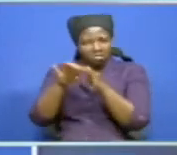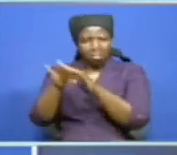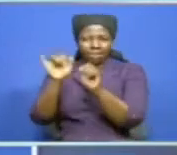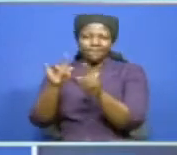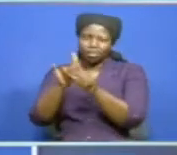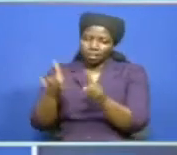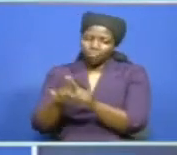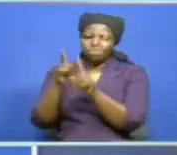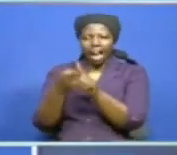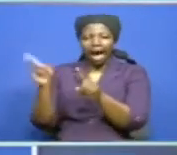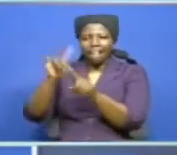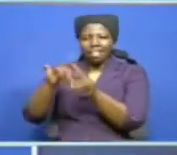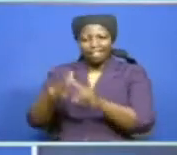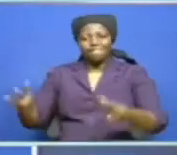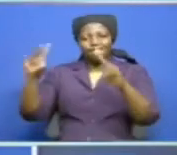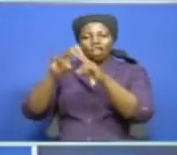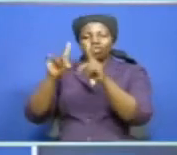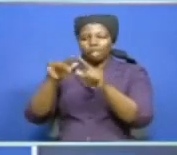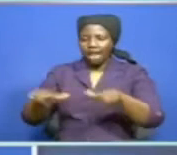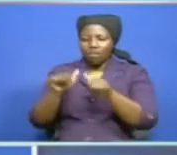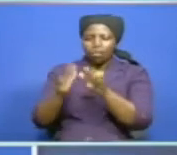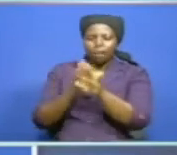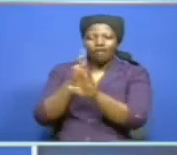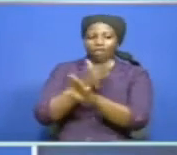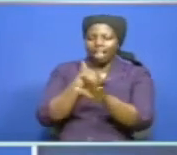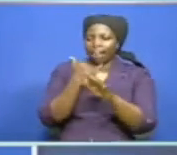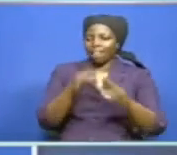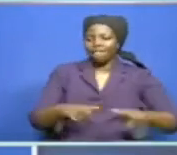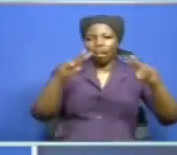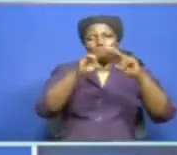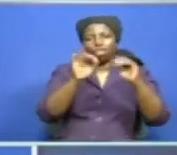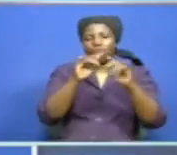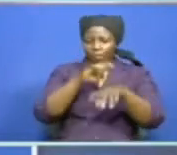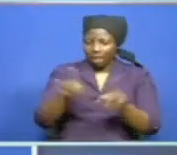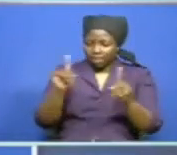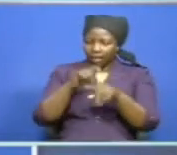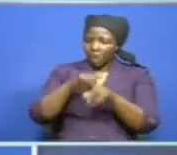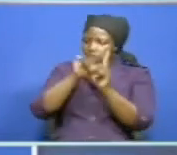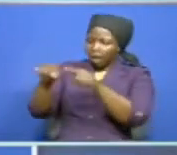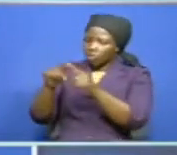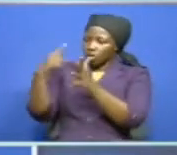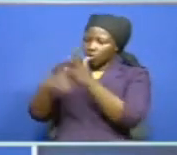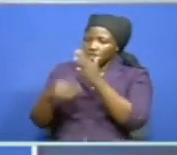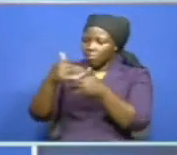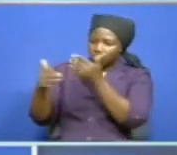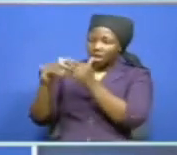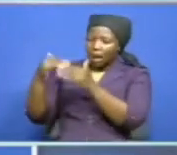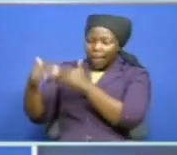that was previously had no value. And when we come to the cost of construction materials,